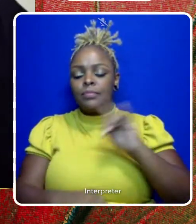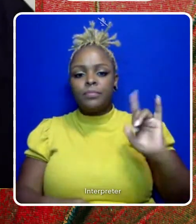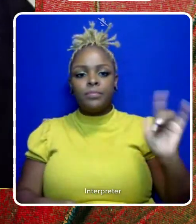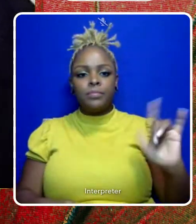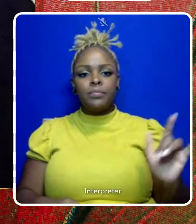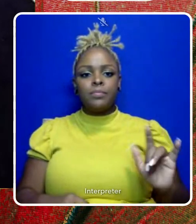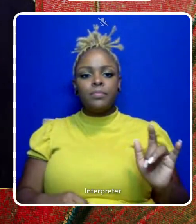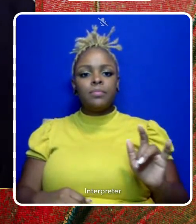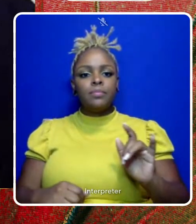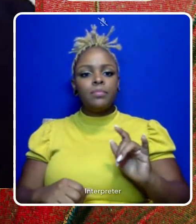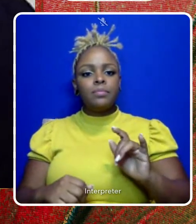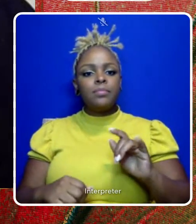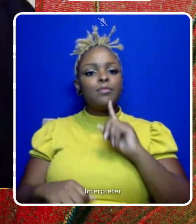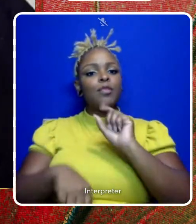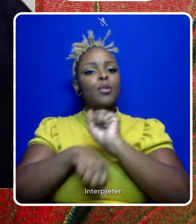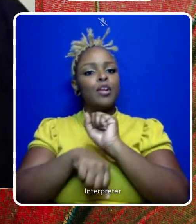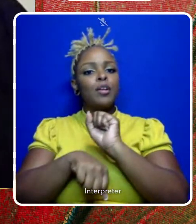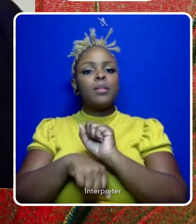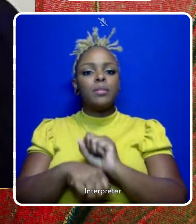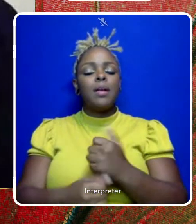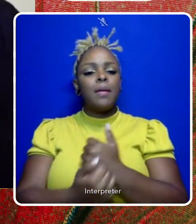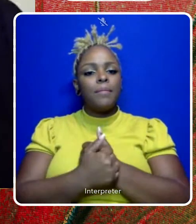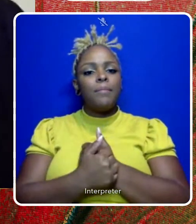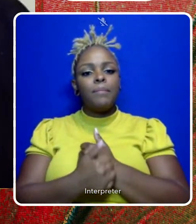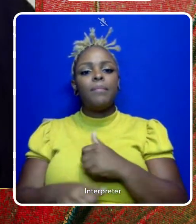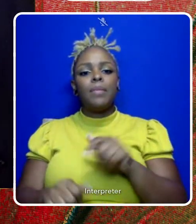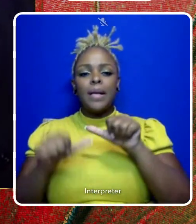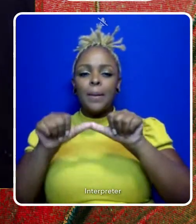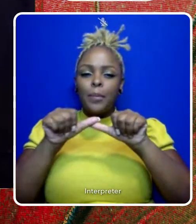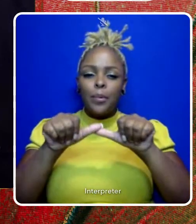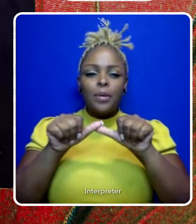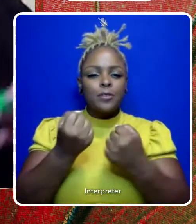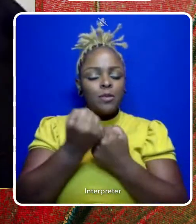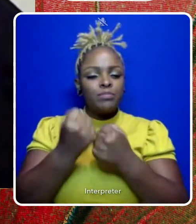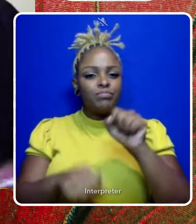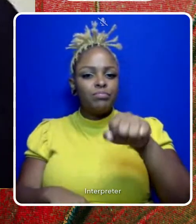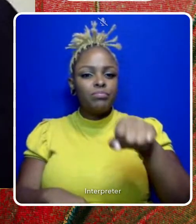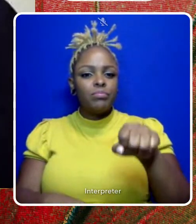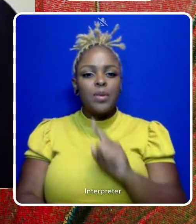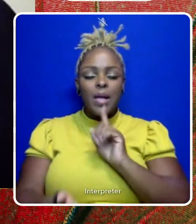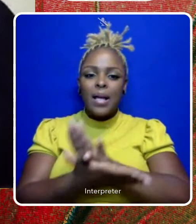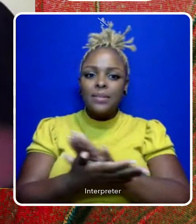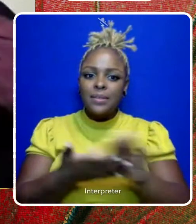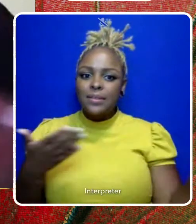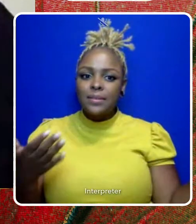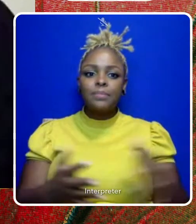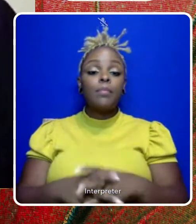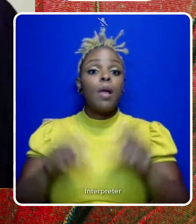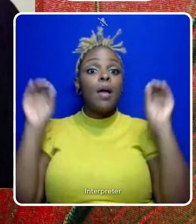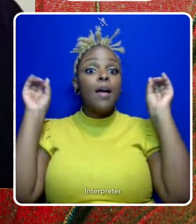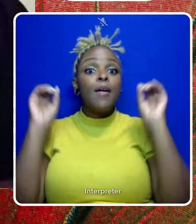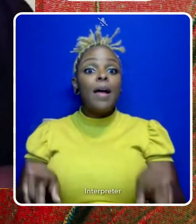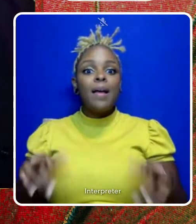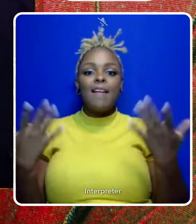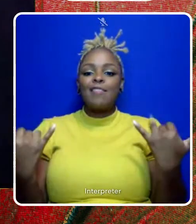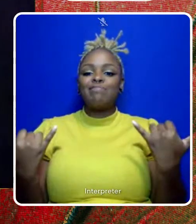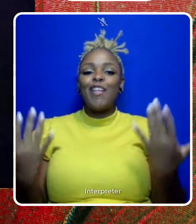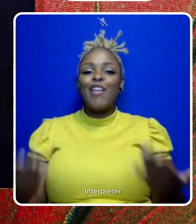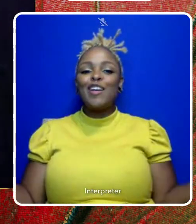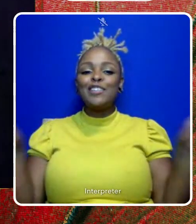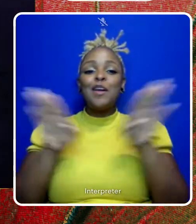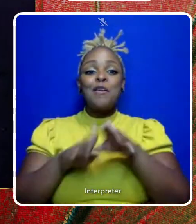Right? Nice. So, coming up to close out round 3, we